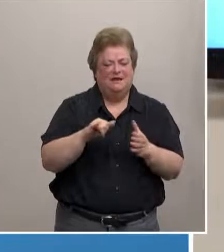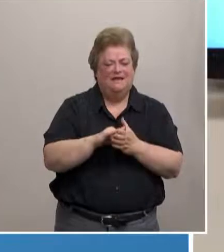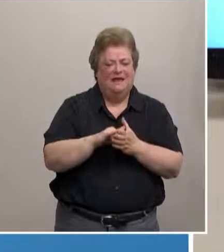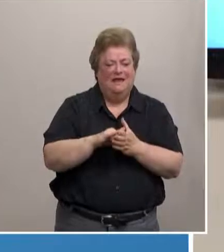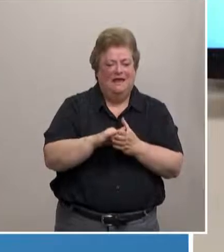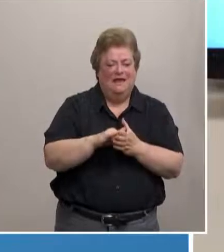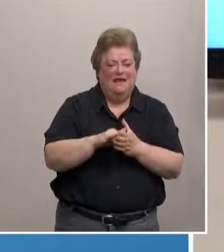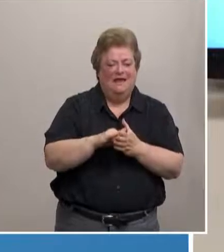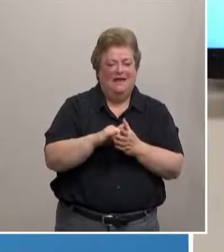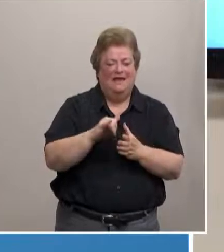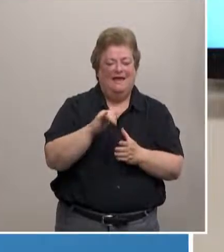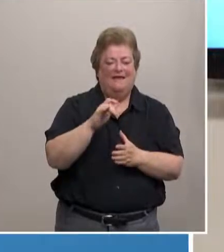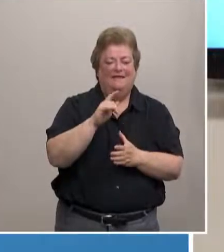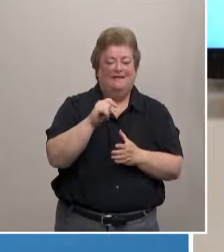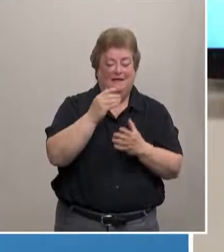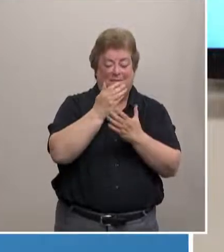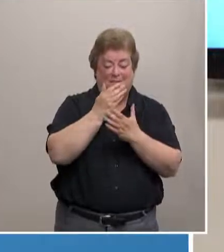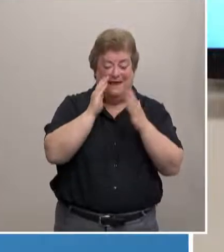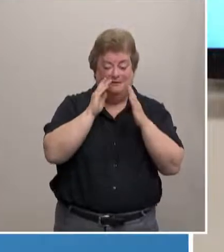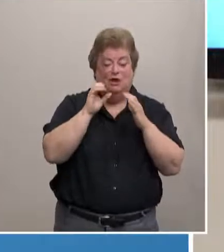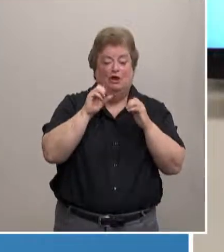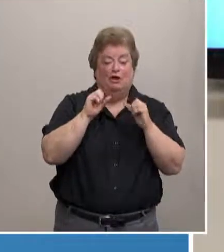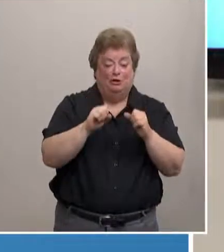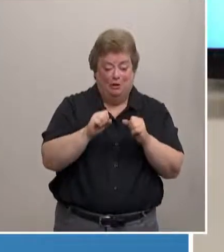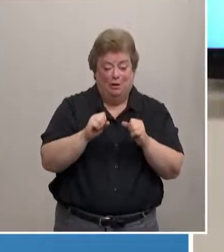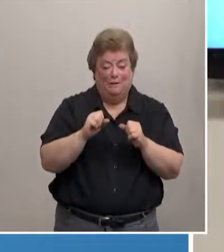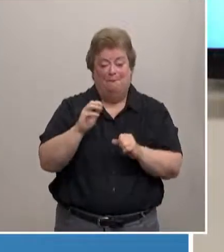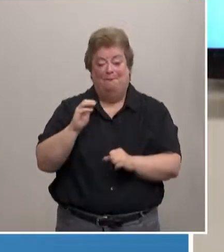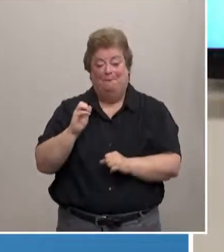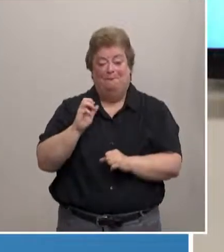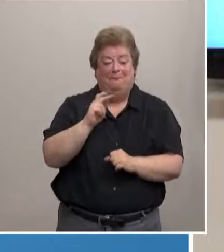could be reinstituted if things change.